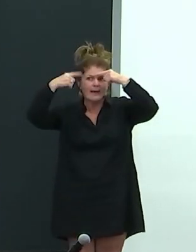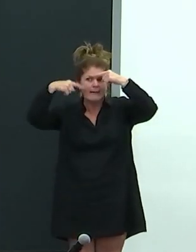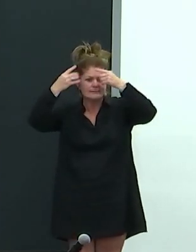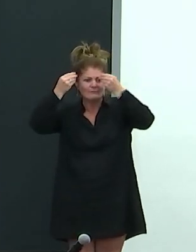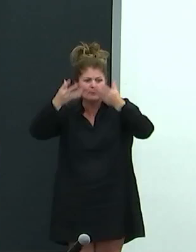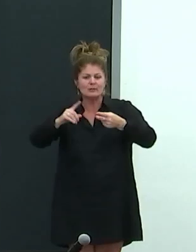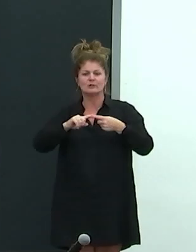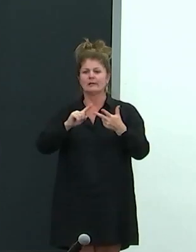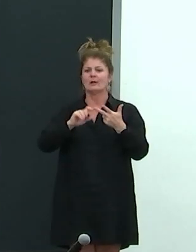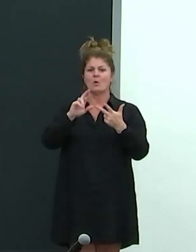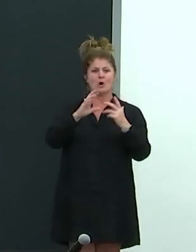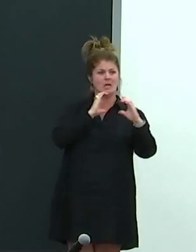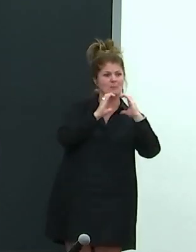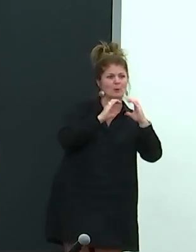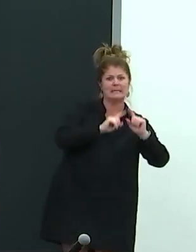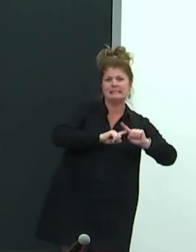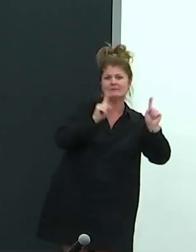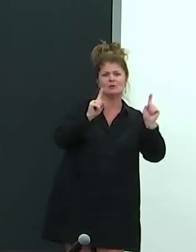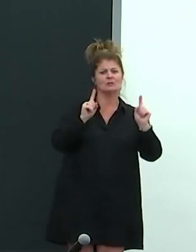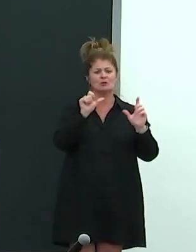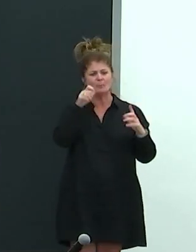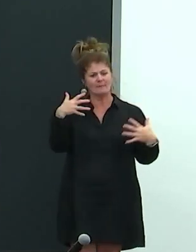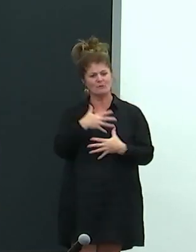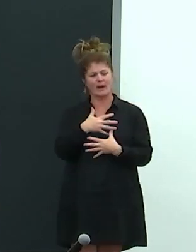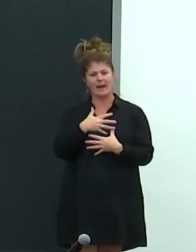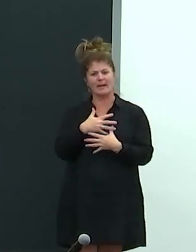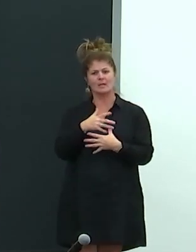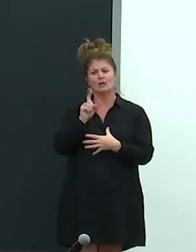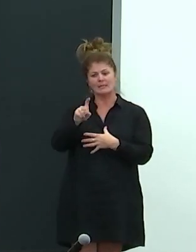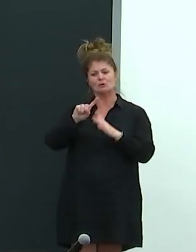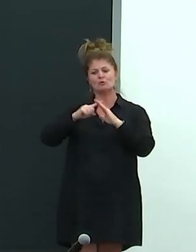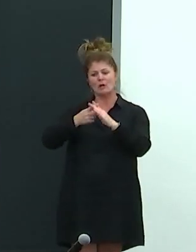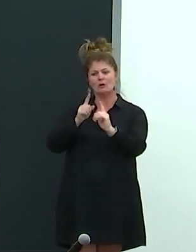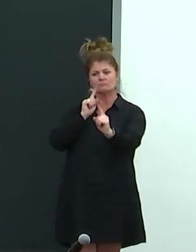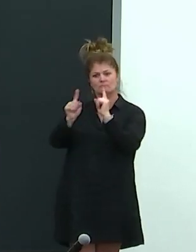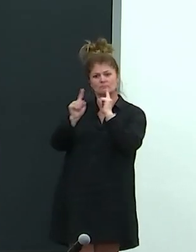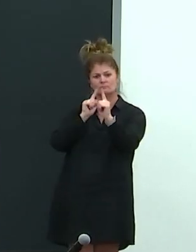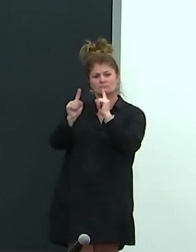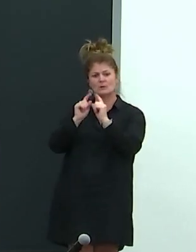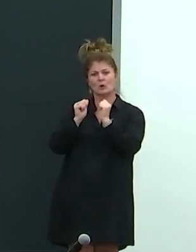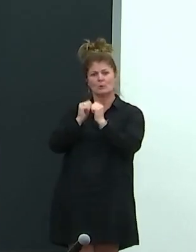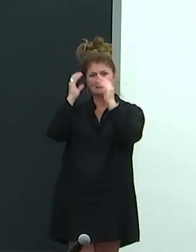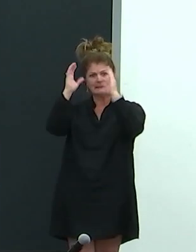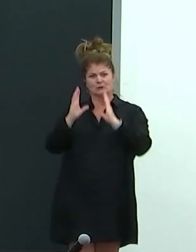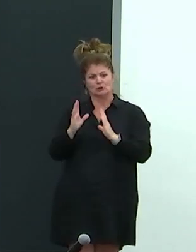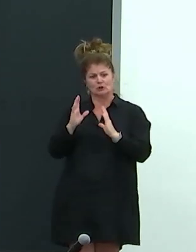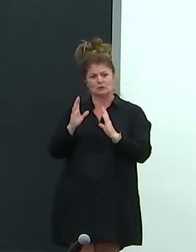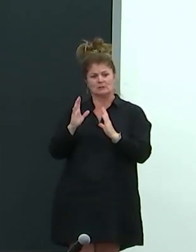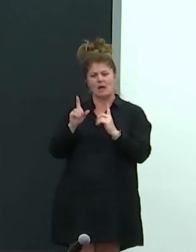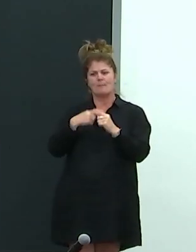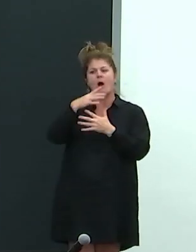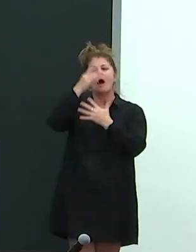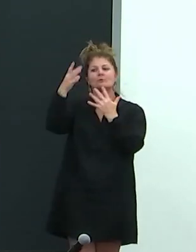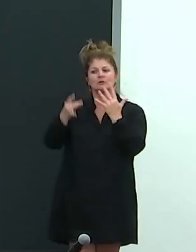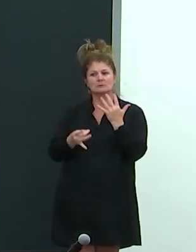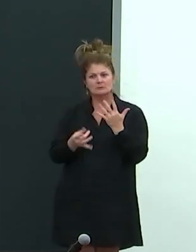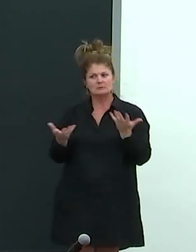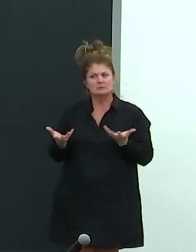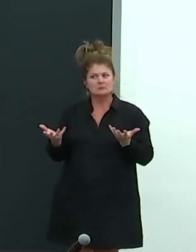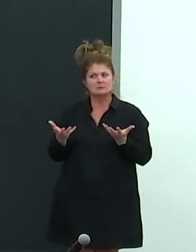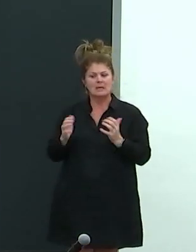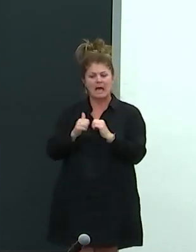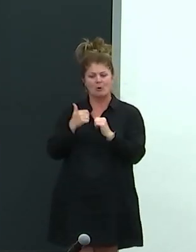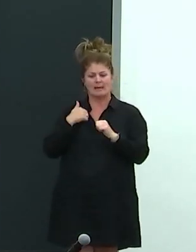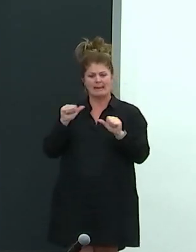information or communicate differently, and engage in a dialogue about what options might exist and how you might be able to